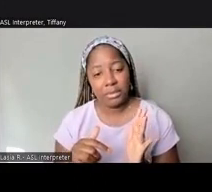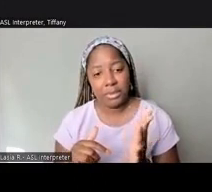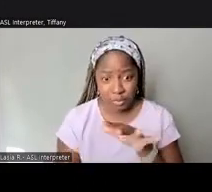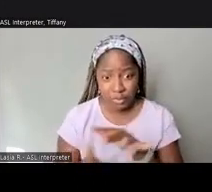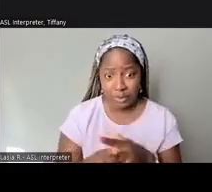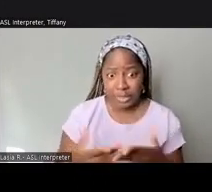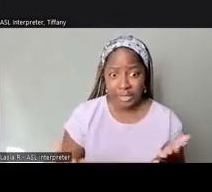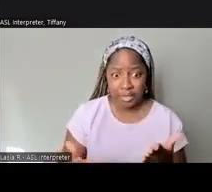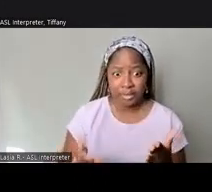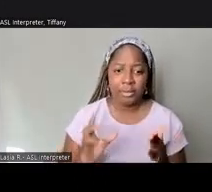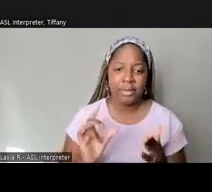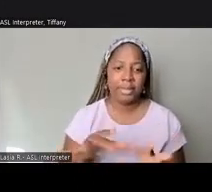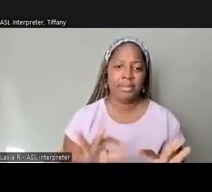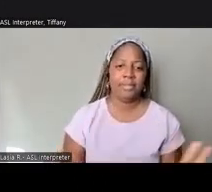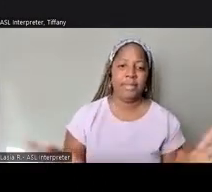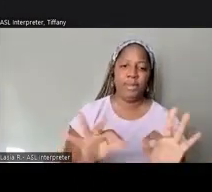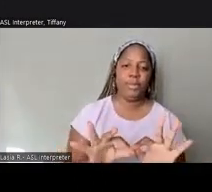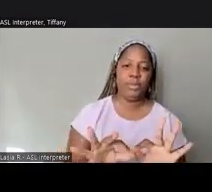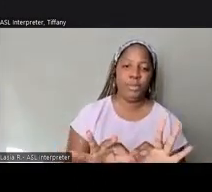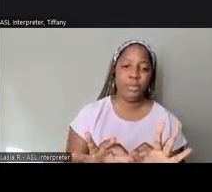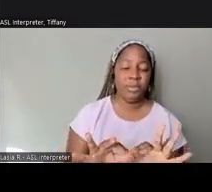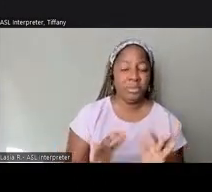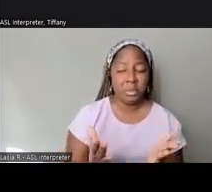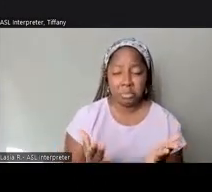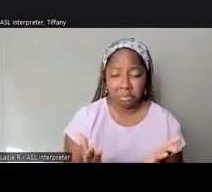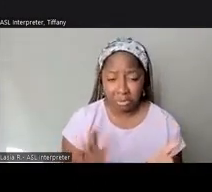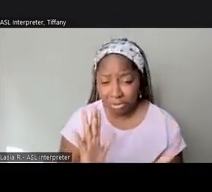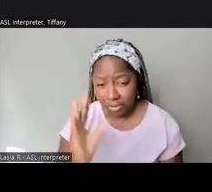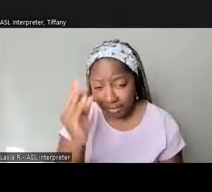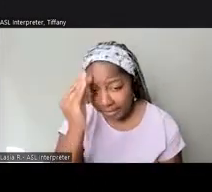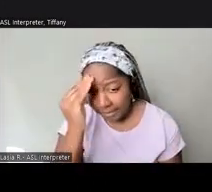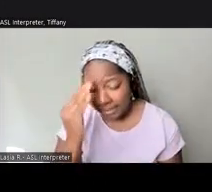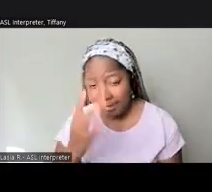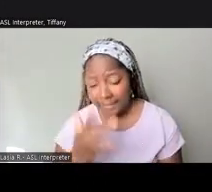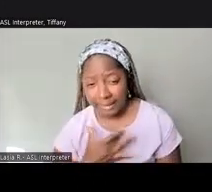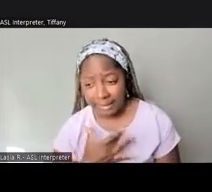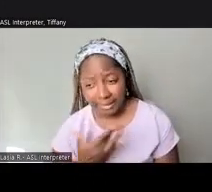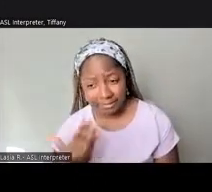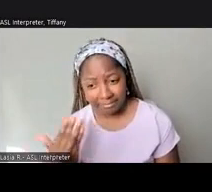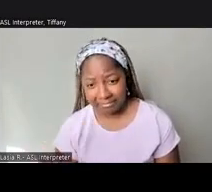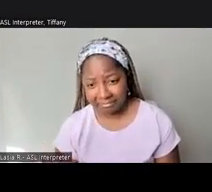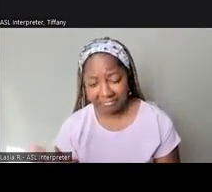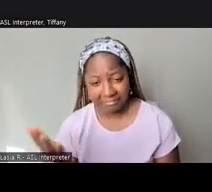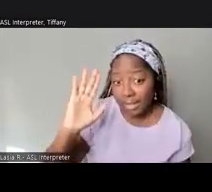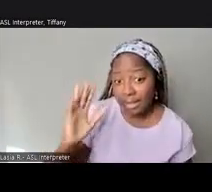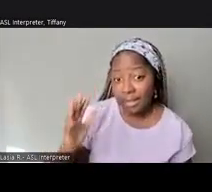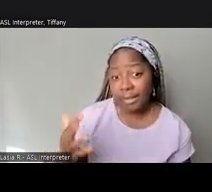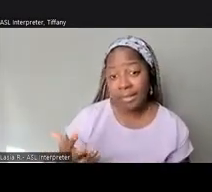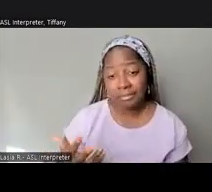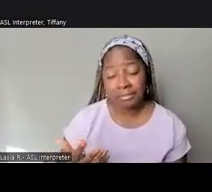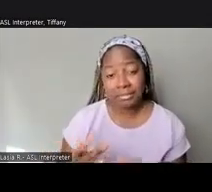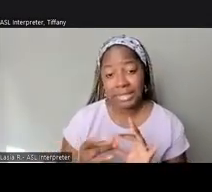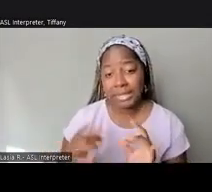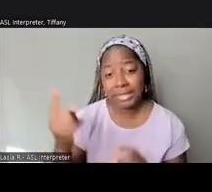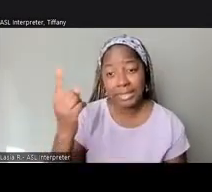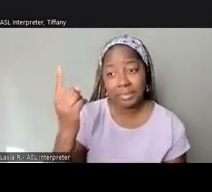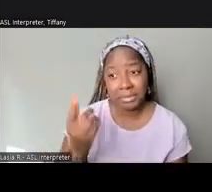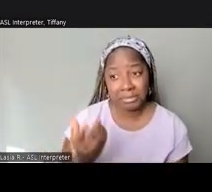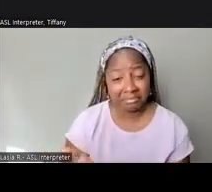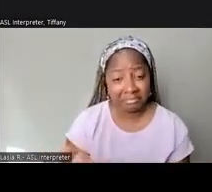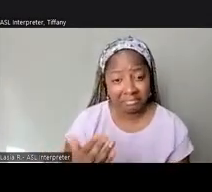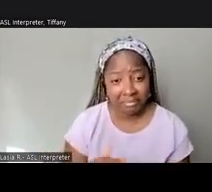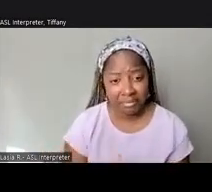and of itself. So maybe it's a thought, a feeling, put it in the chat, you want to go off mute, we'll let people raise their hands or just off mute. Great. And I'll just say, I'm